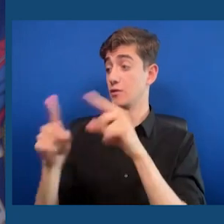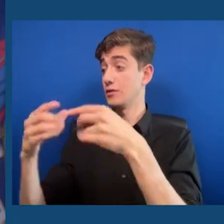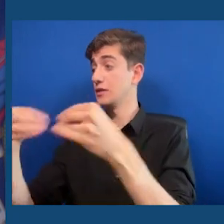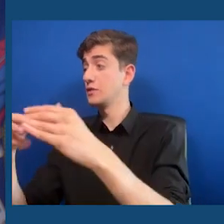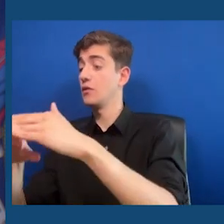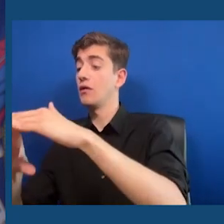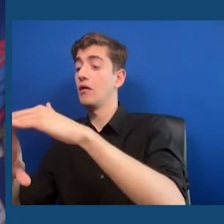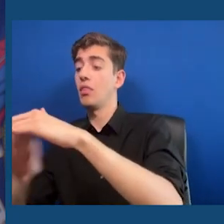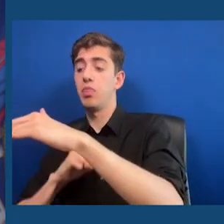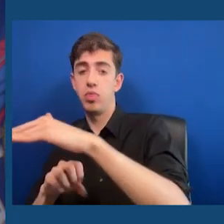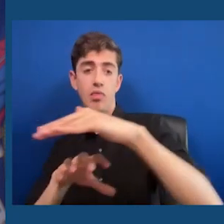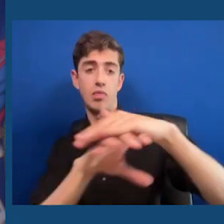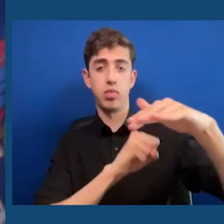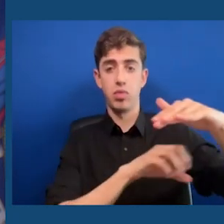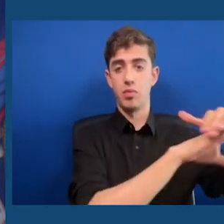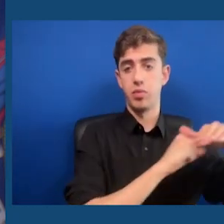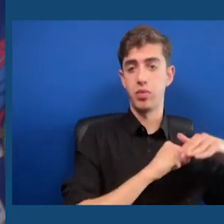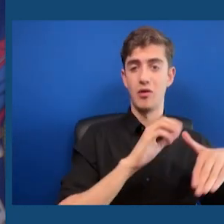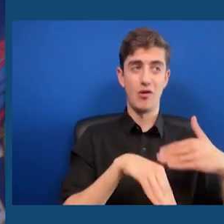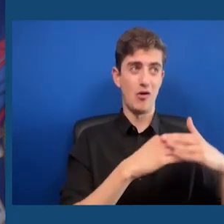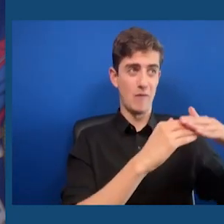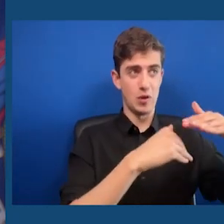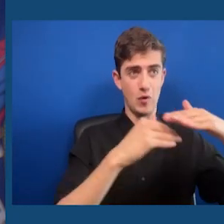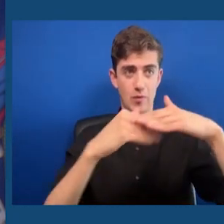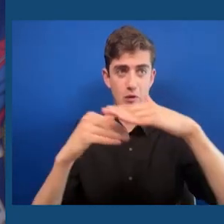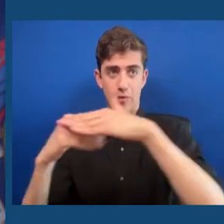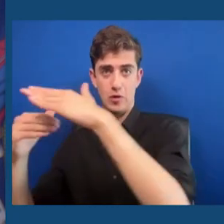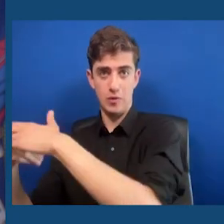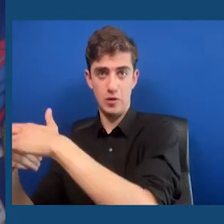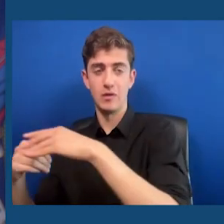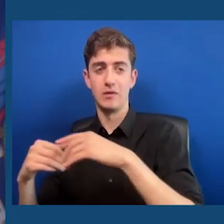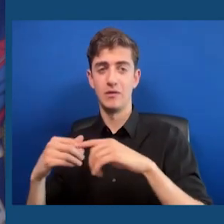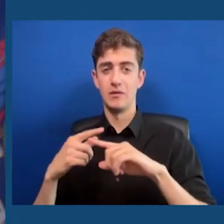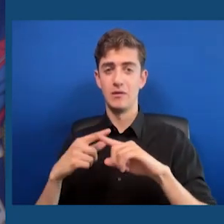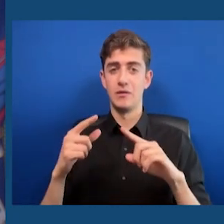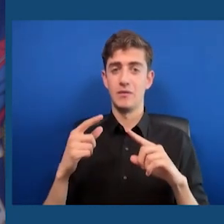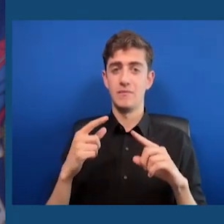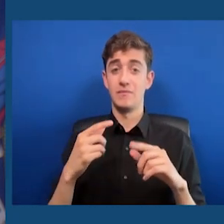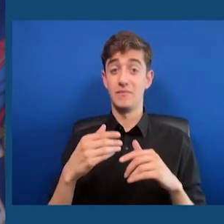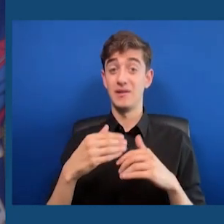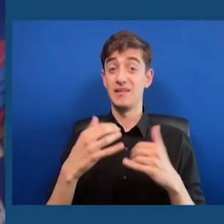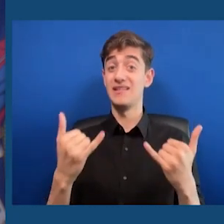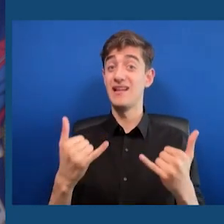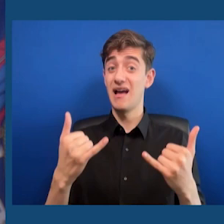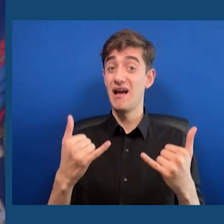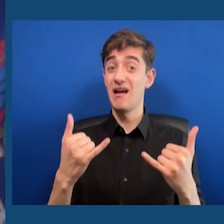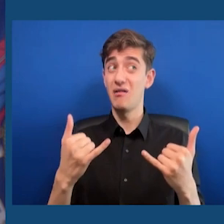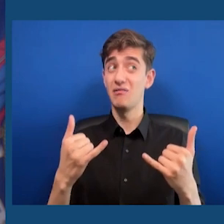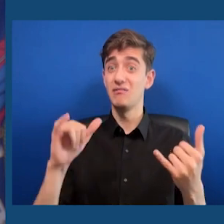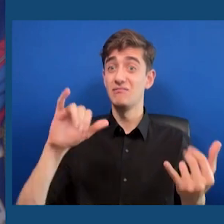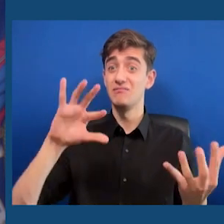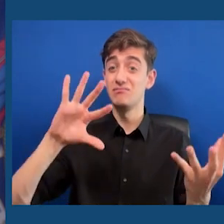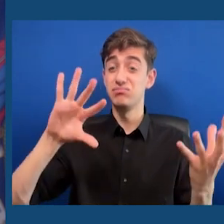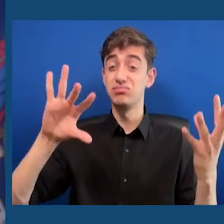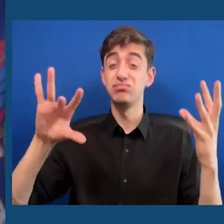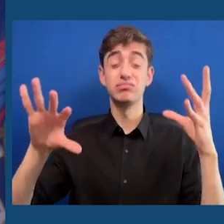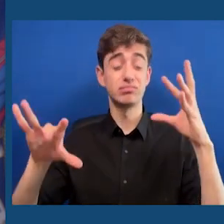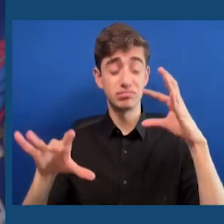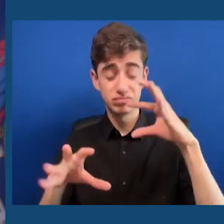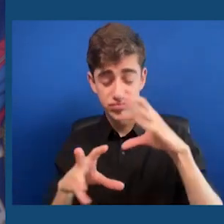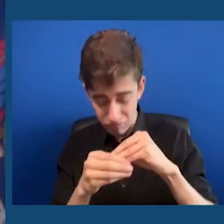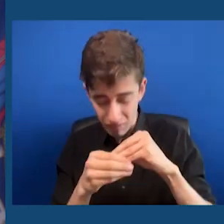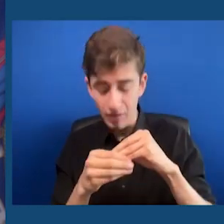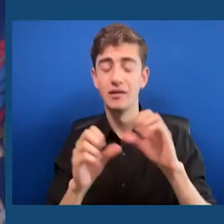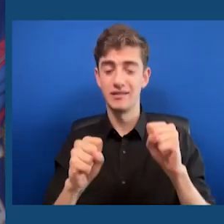Well, guess what? No one was able to add up the totality of those stolen goods from different